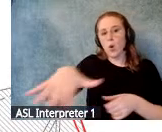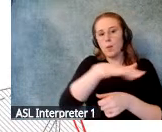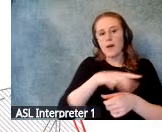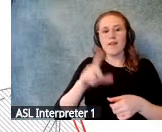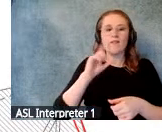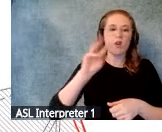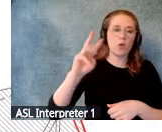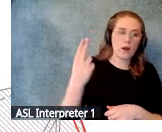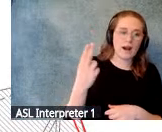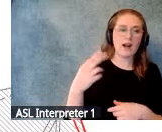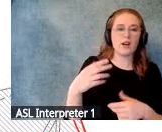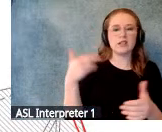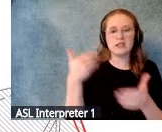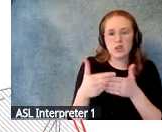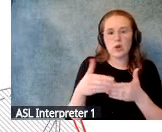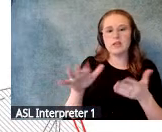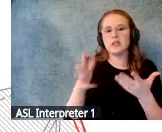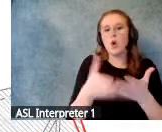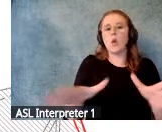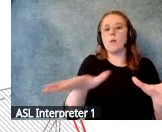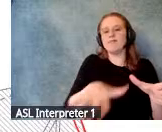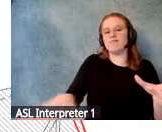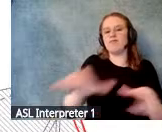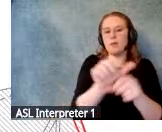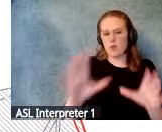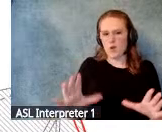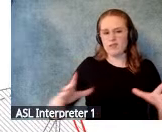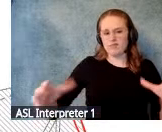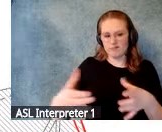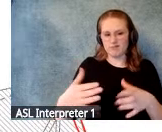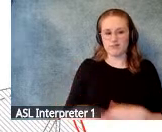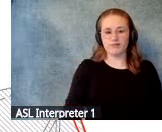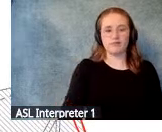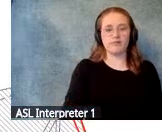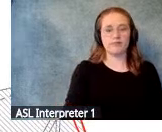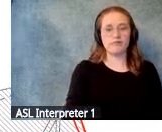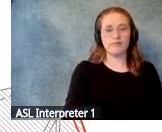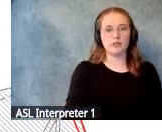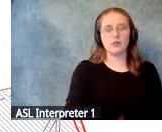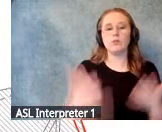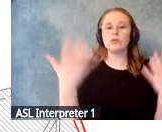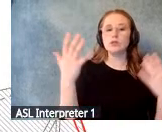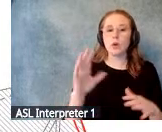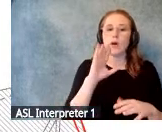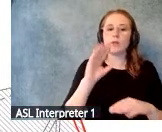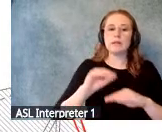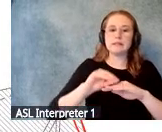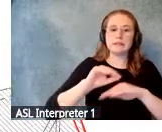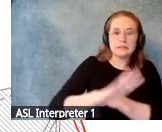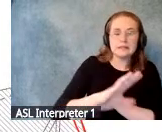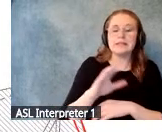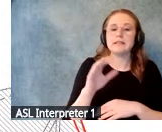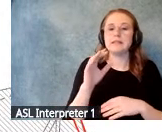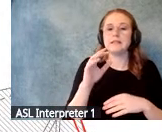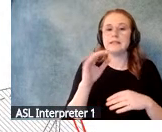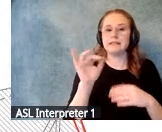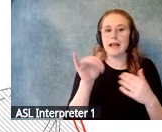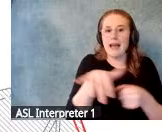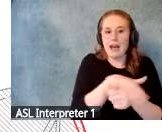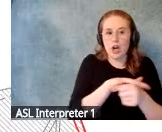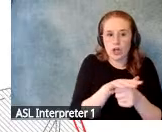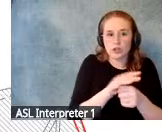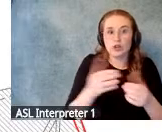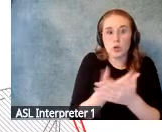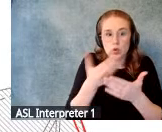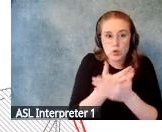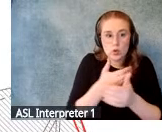To minimize disturbance to the natural areas of the site, including the wetlands, new development is primarily proposed within the footprint of the former